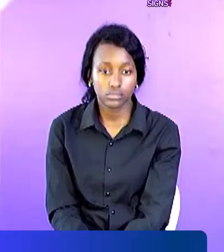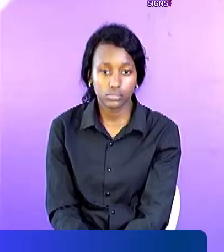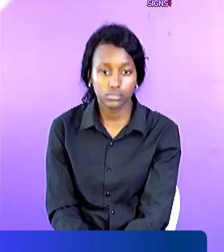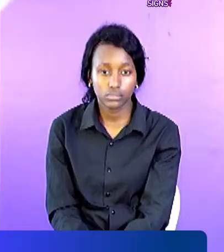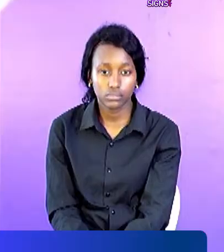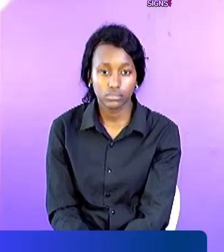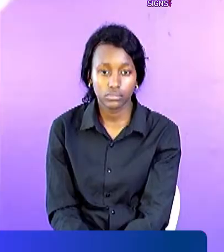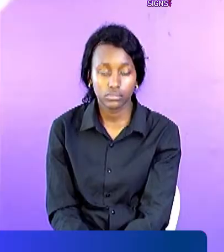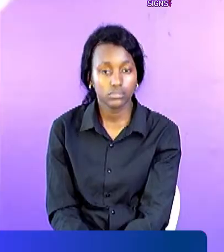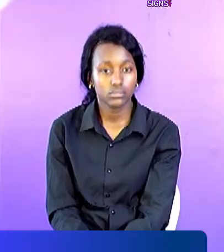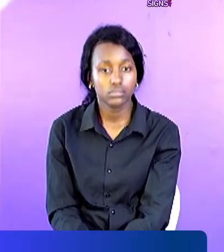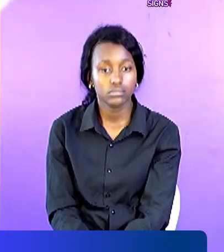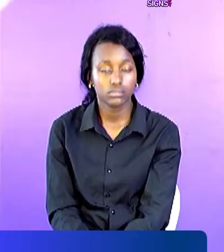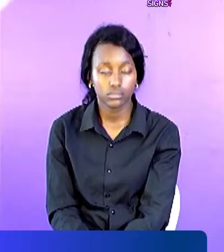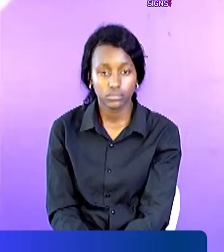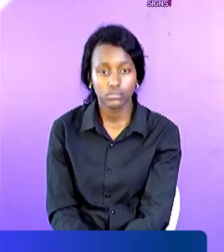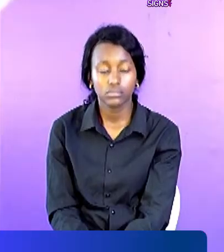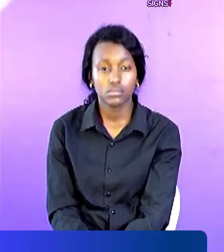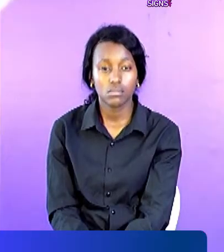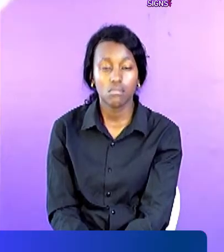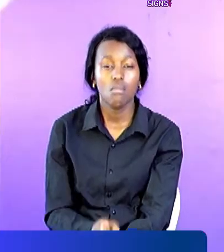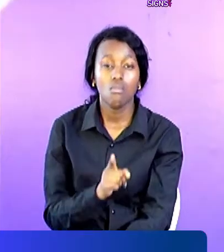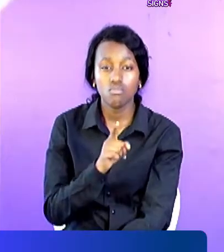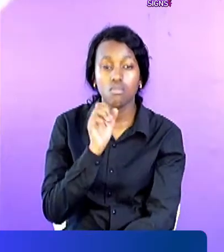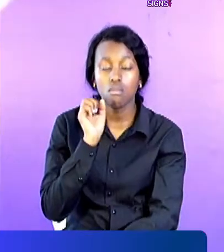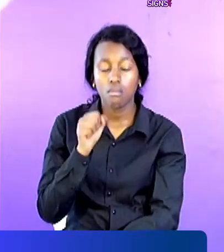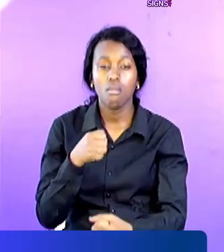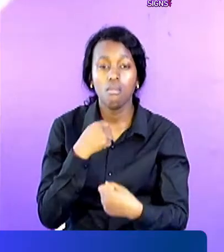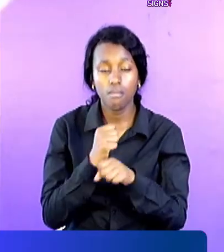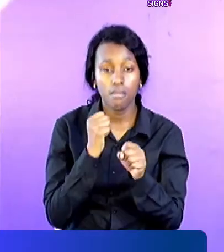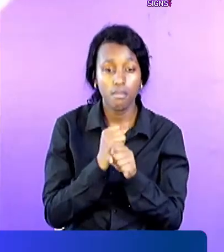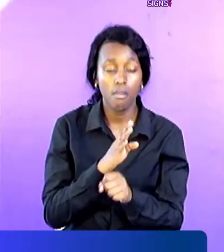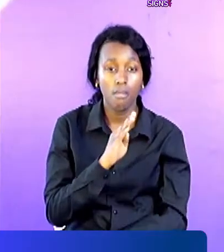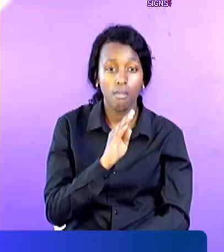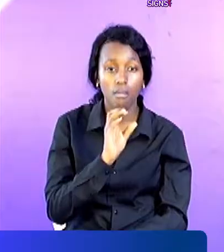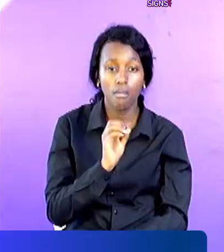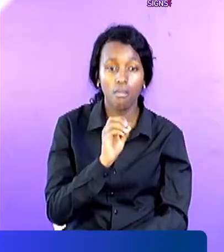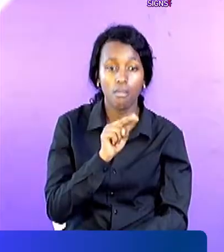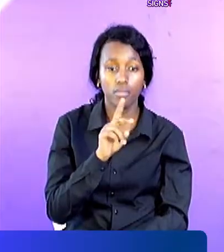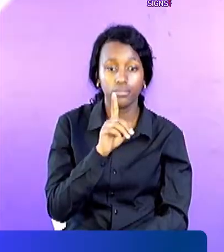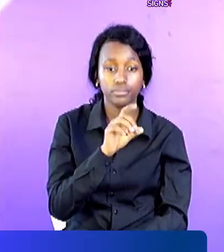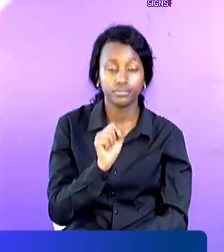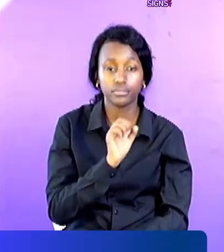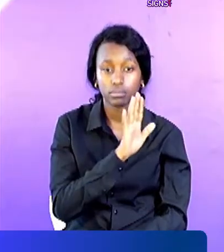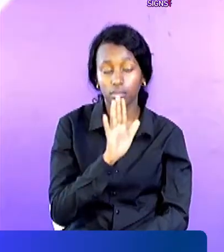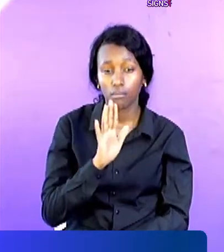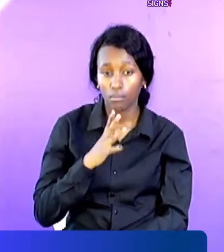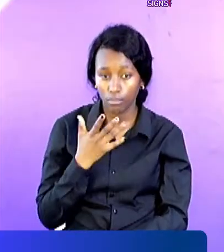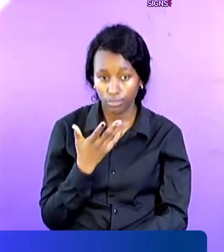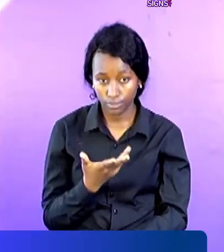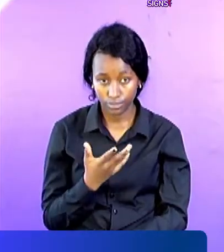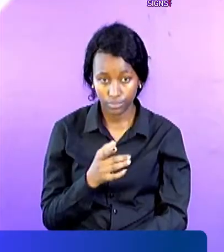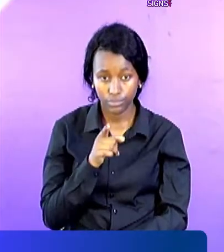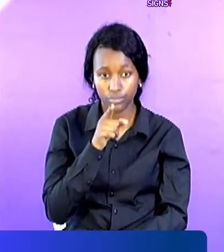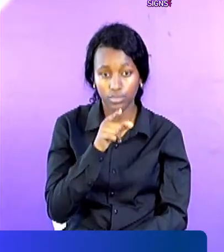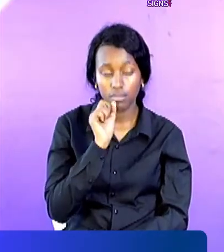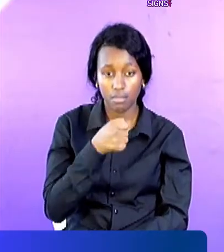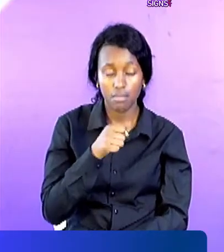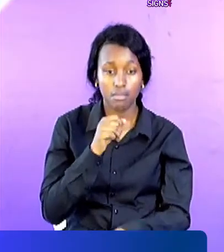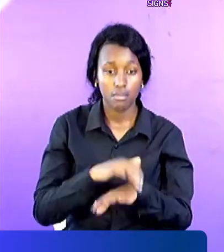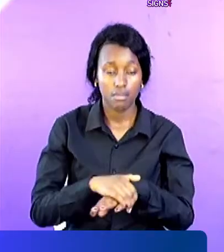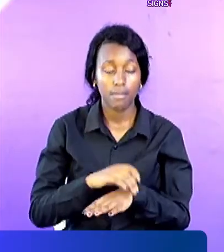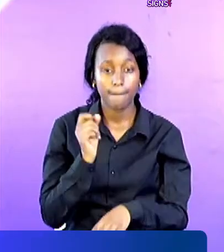actually structure your bonds or your investment in bonds in such a way that you actually get a monthly